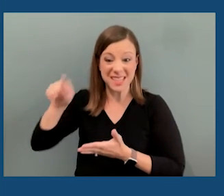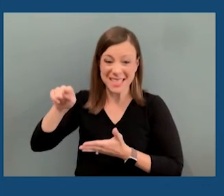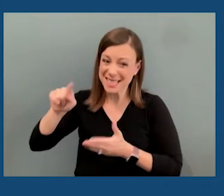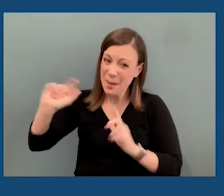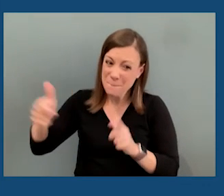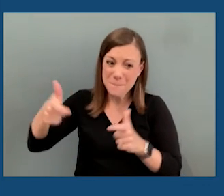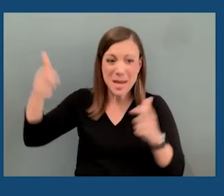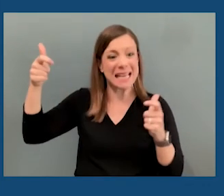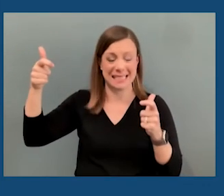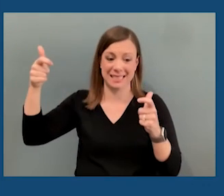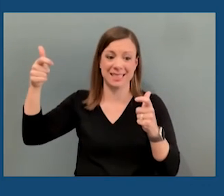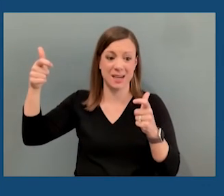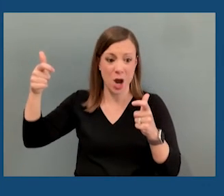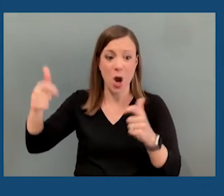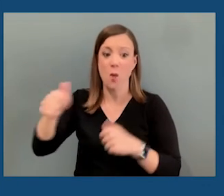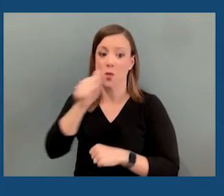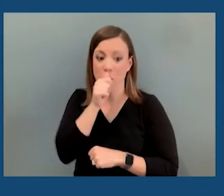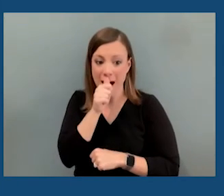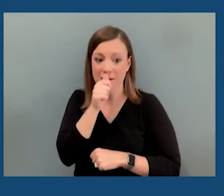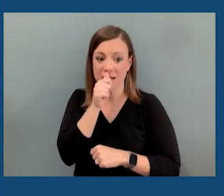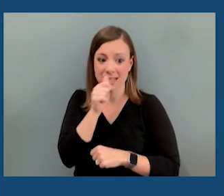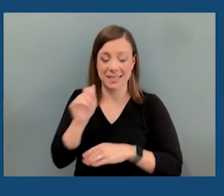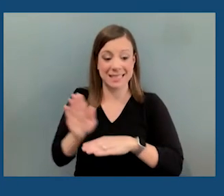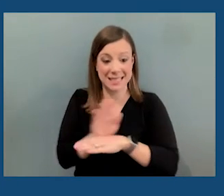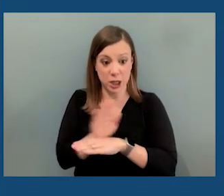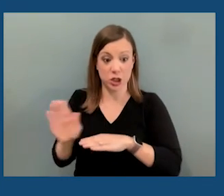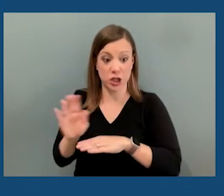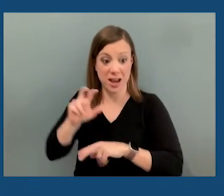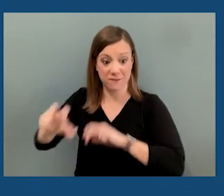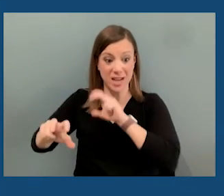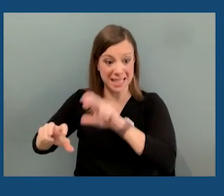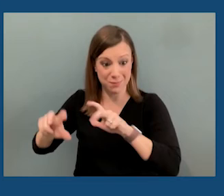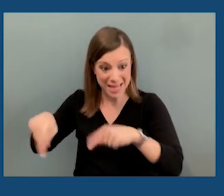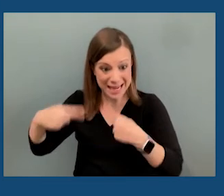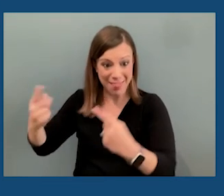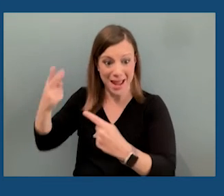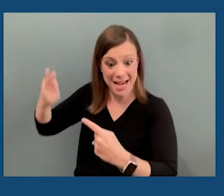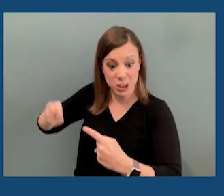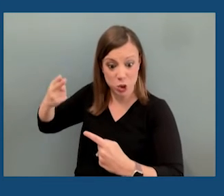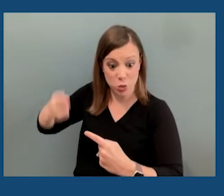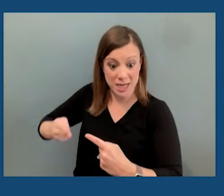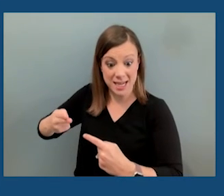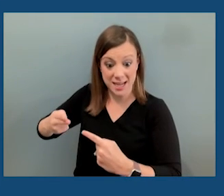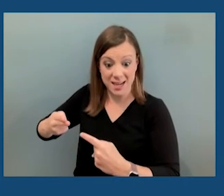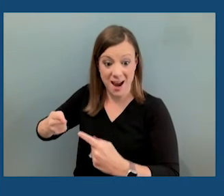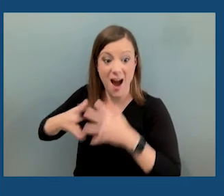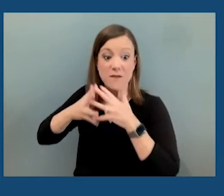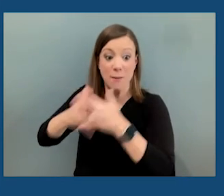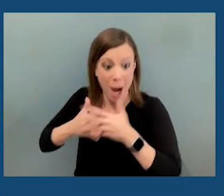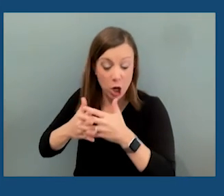sector investment in New York State history, one of the largest economic development projects in American history.